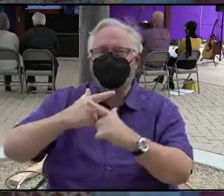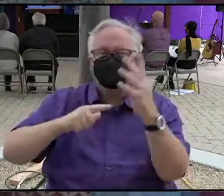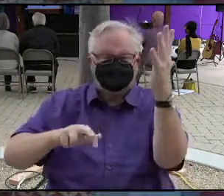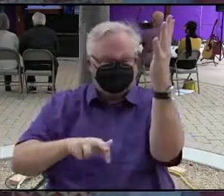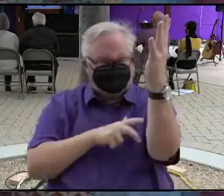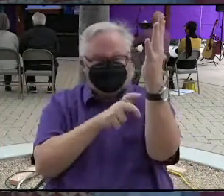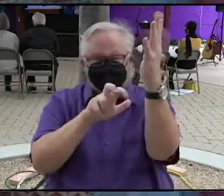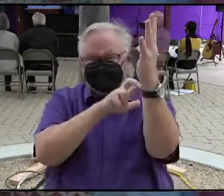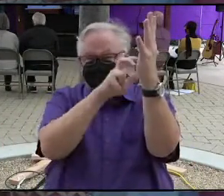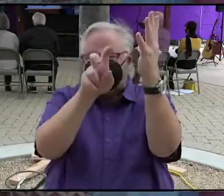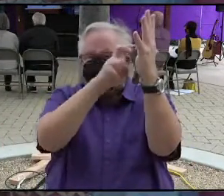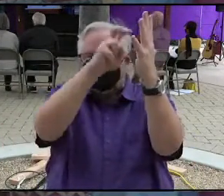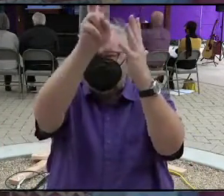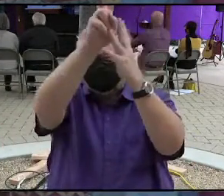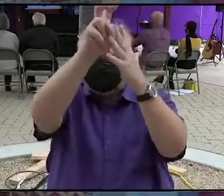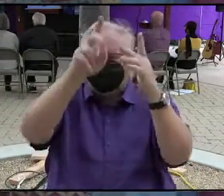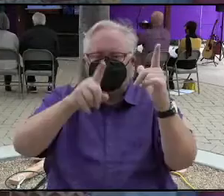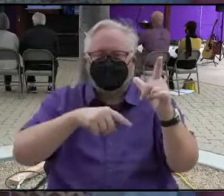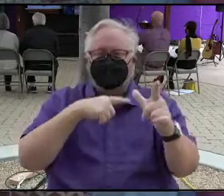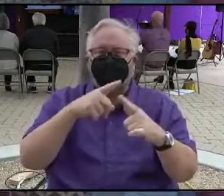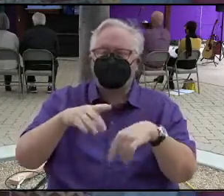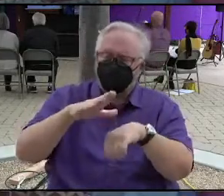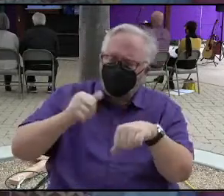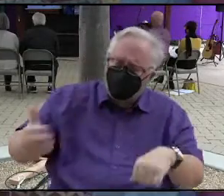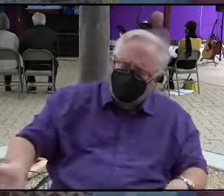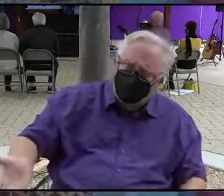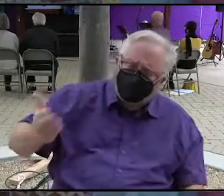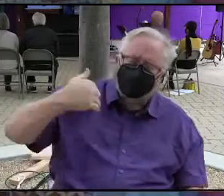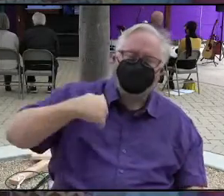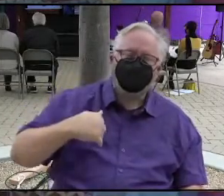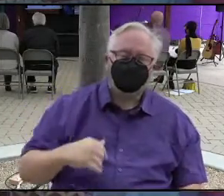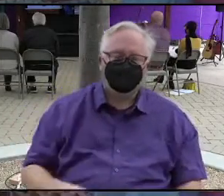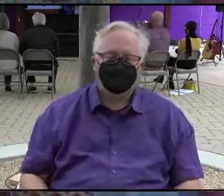branches of this tree and then